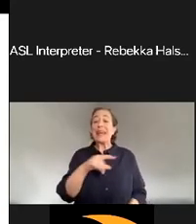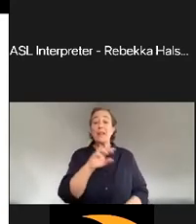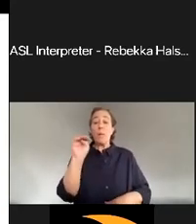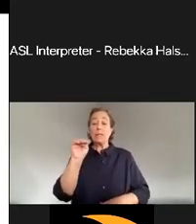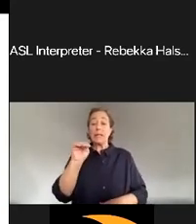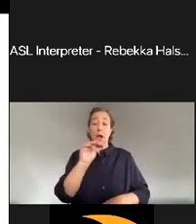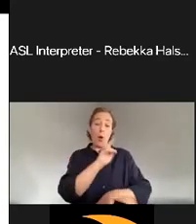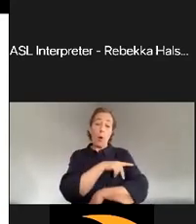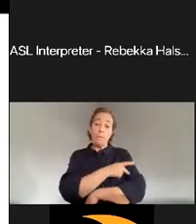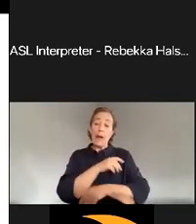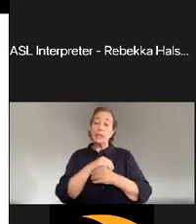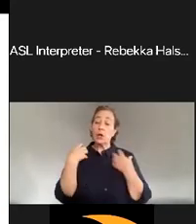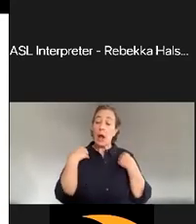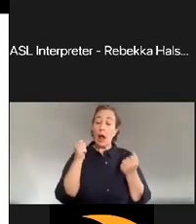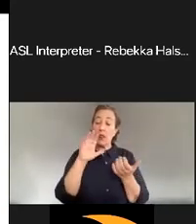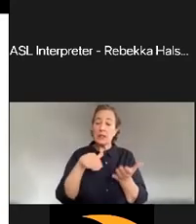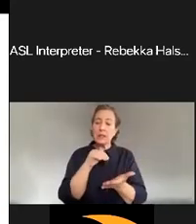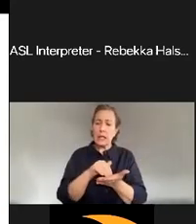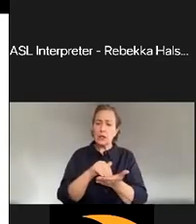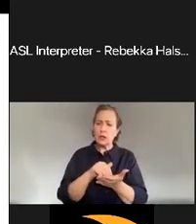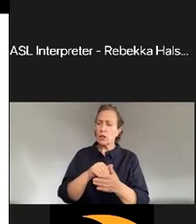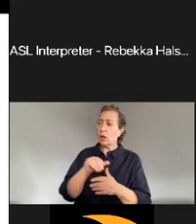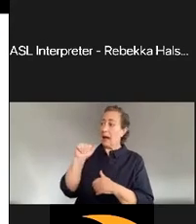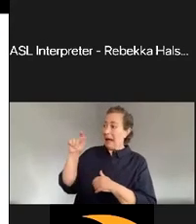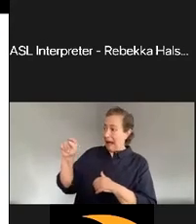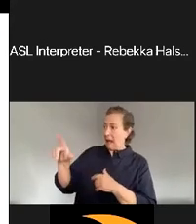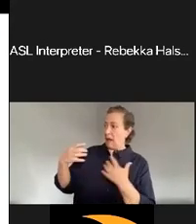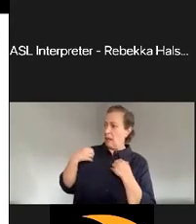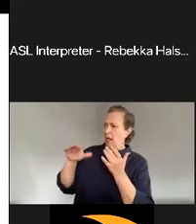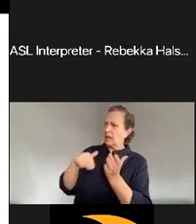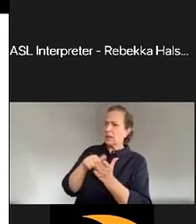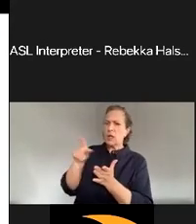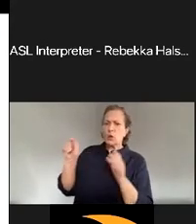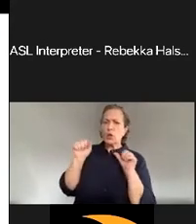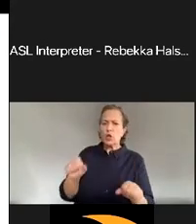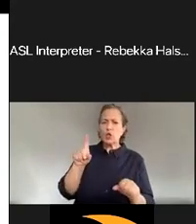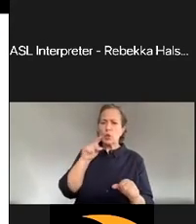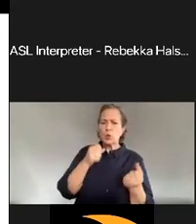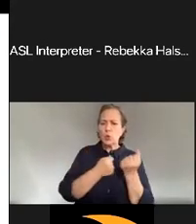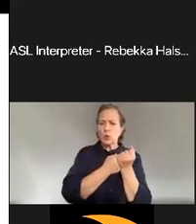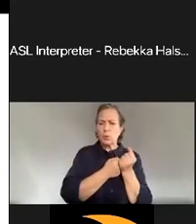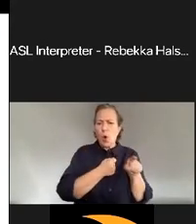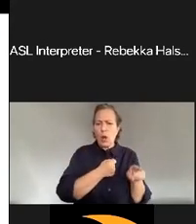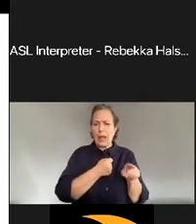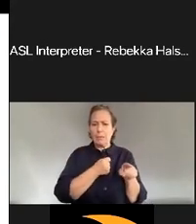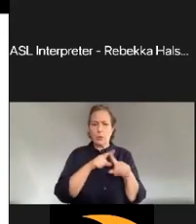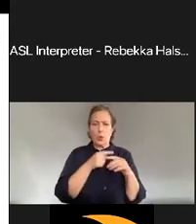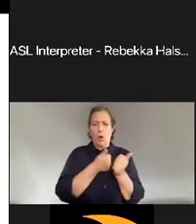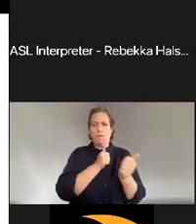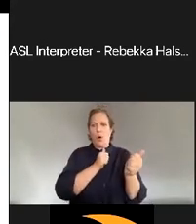center, what could the health center do to help him and hopefully avoid this real